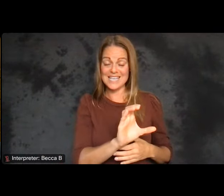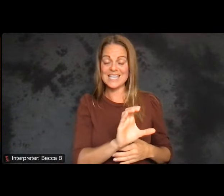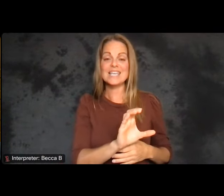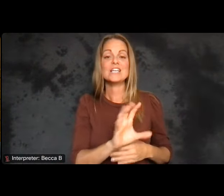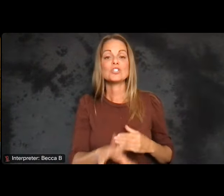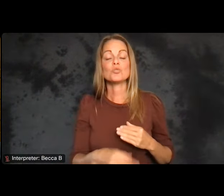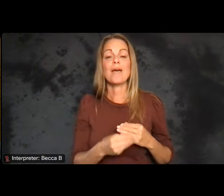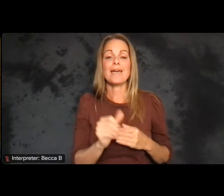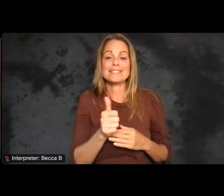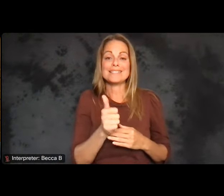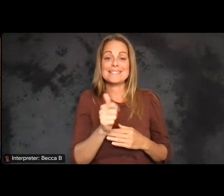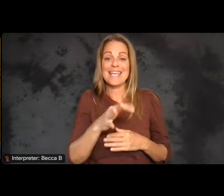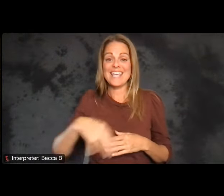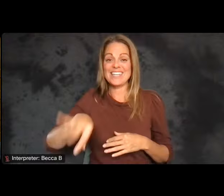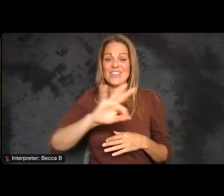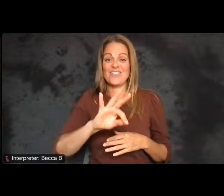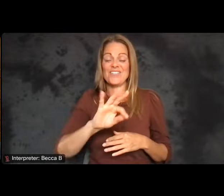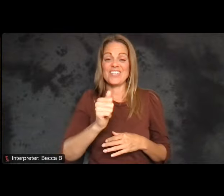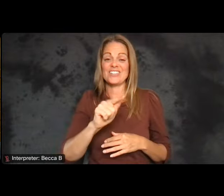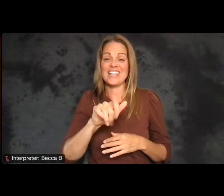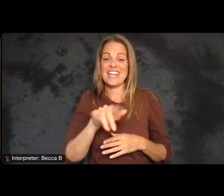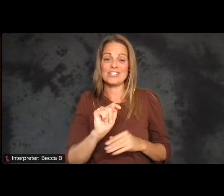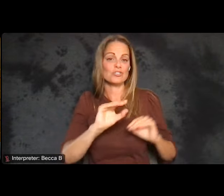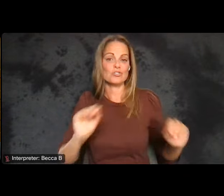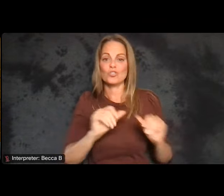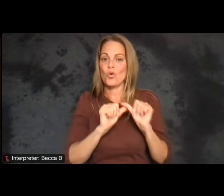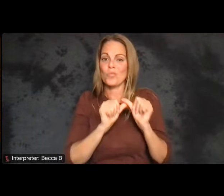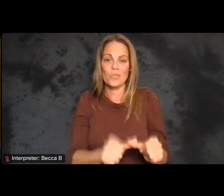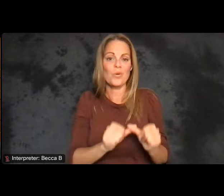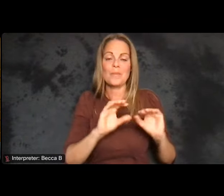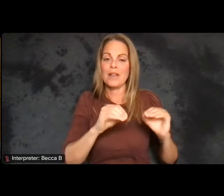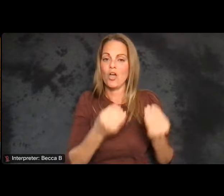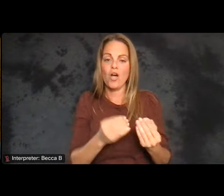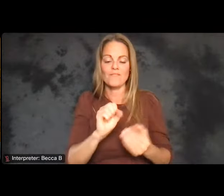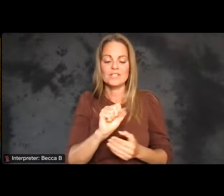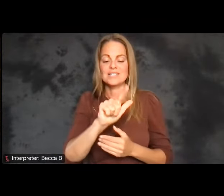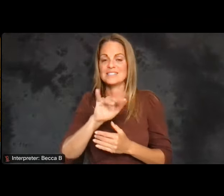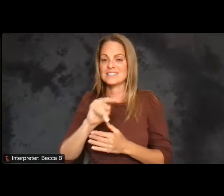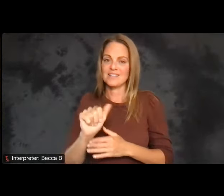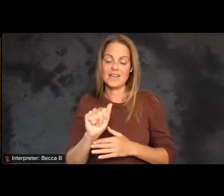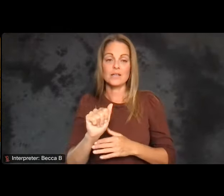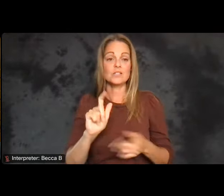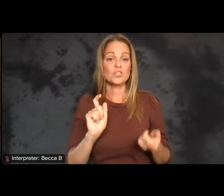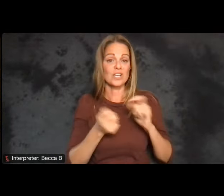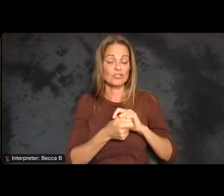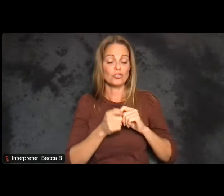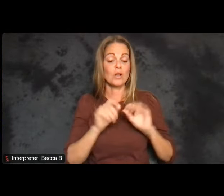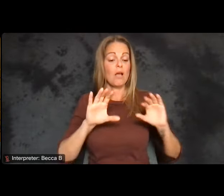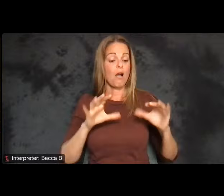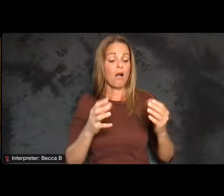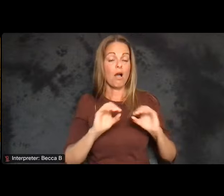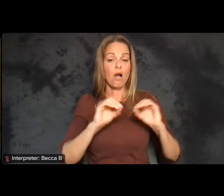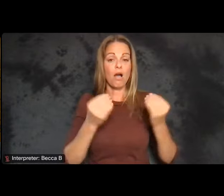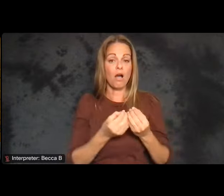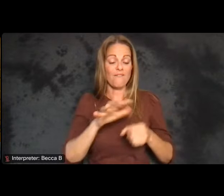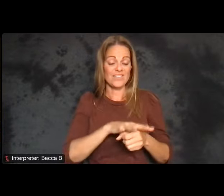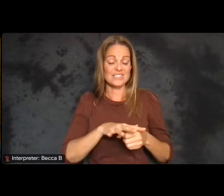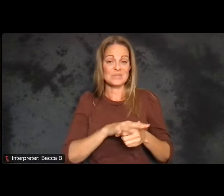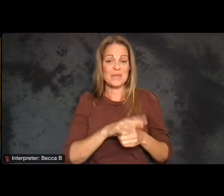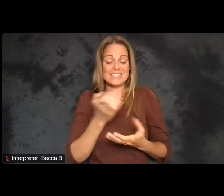that currently have no permanent office in Salina. So that adjustment would include office space, evidence processing room,